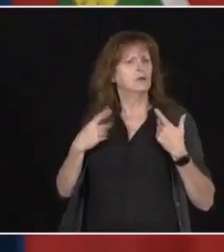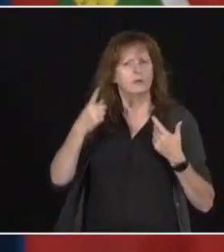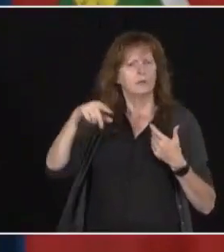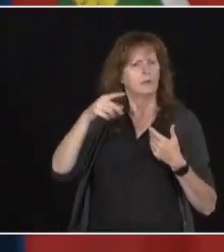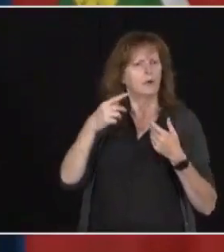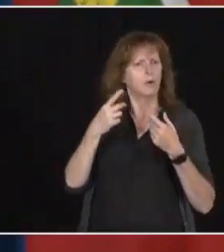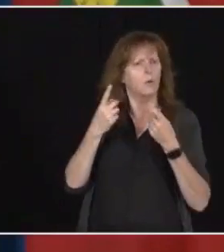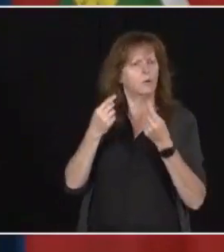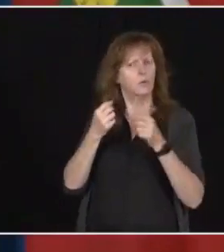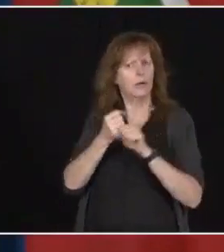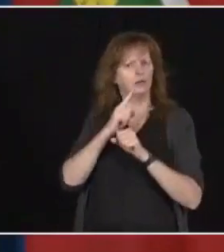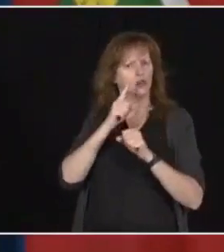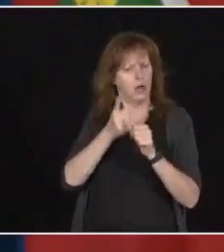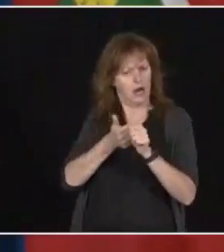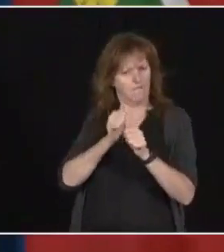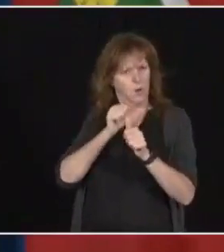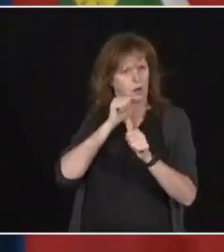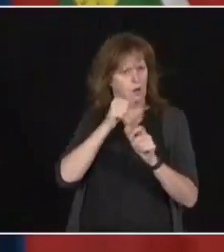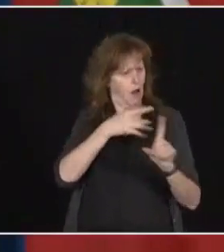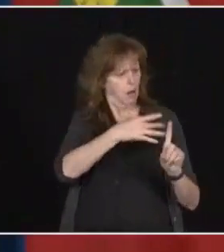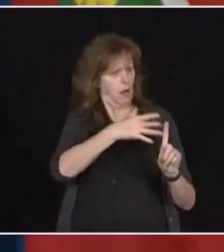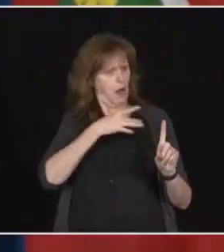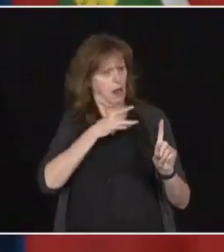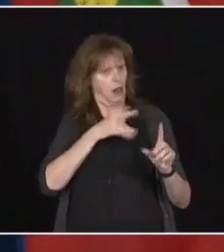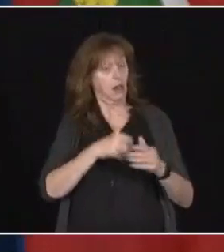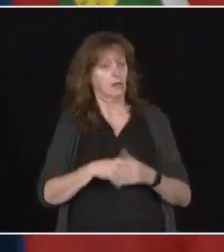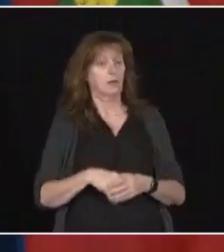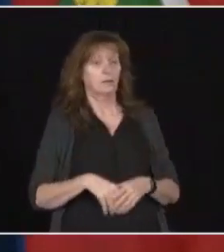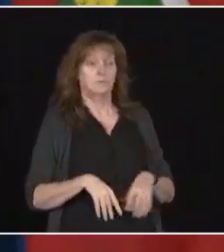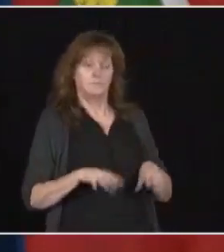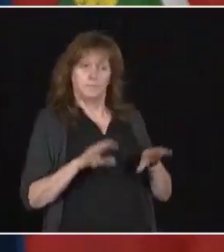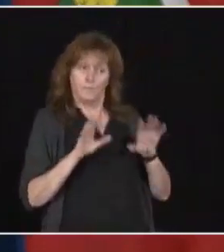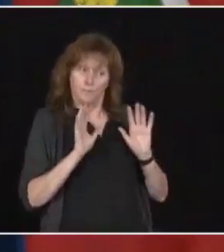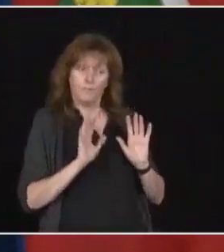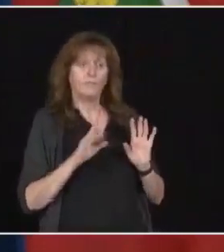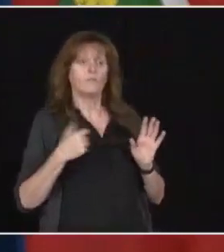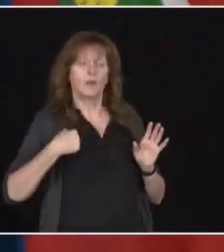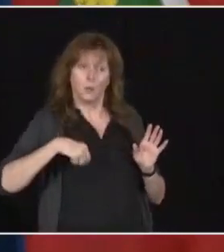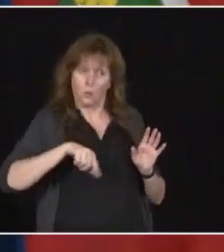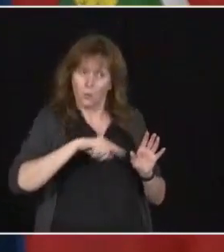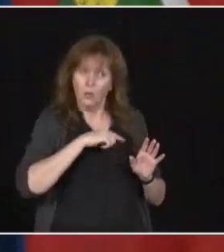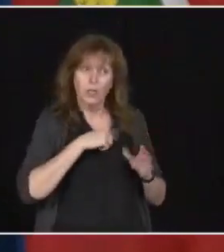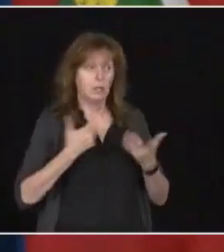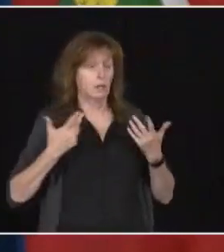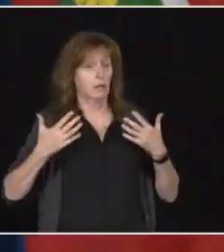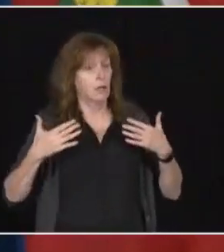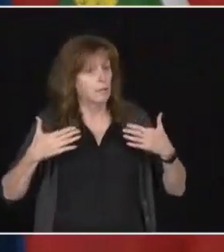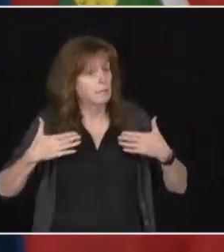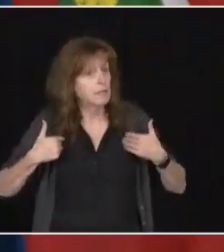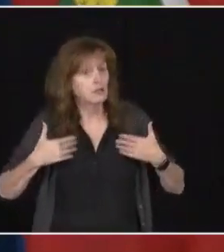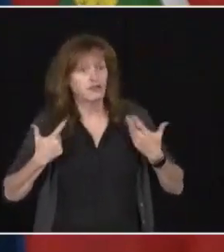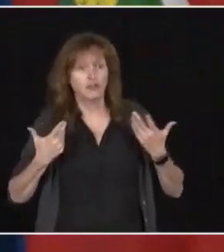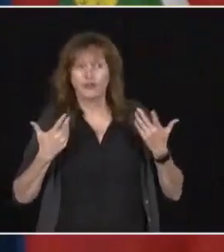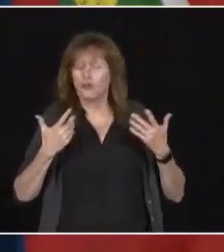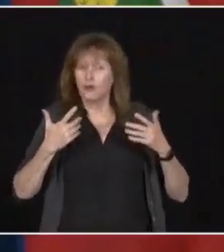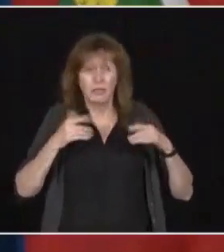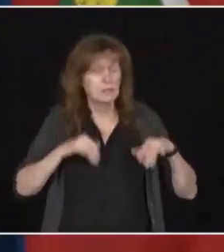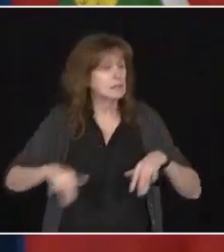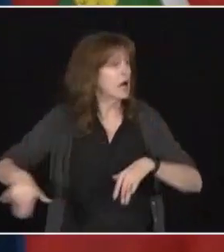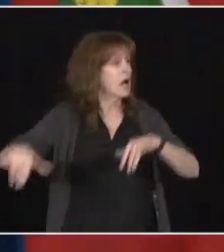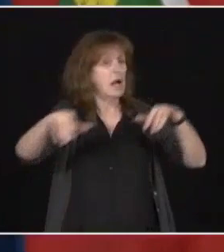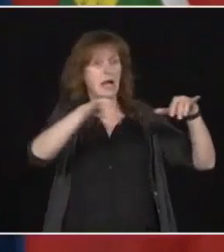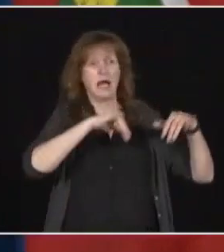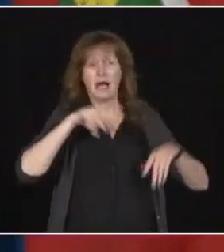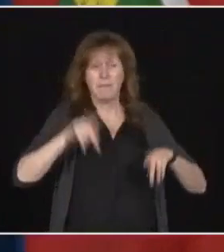COVID-19? Well, I think it's fair to say that as members of Cabinet, we are no different than anyone else in this province, and we have all been following the social